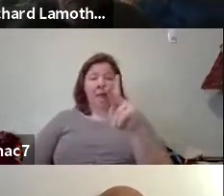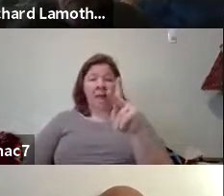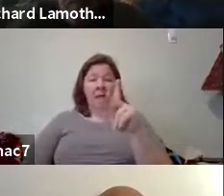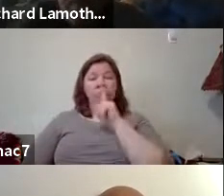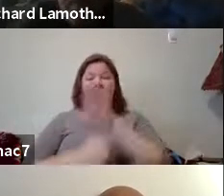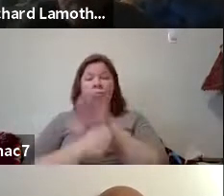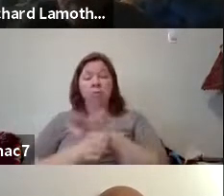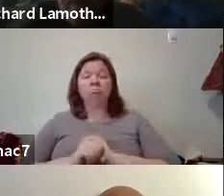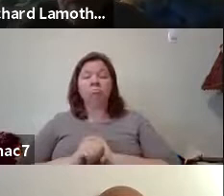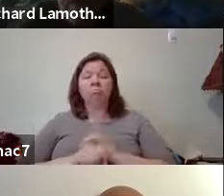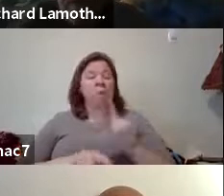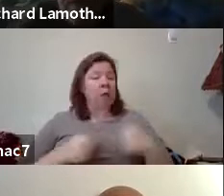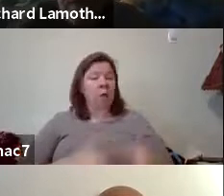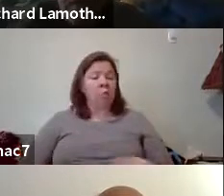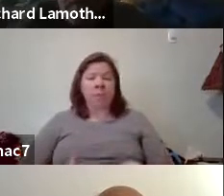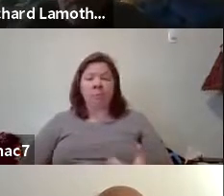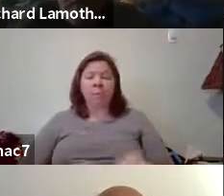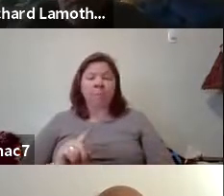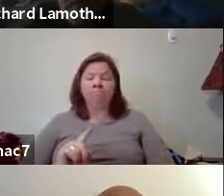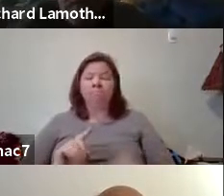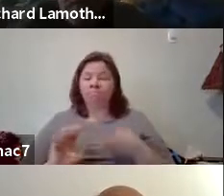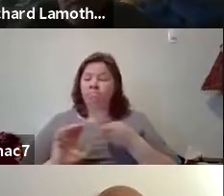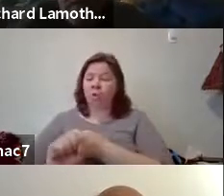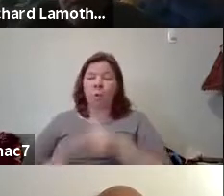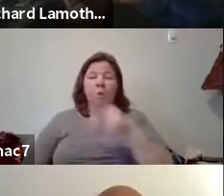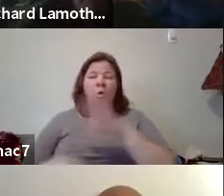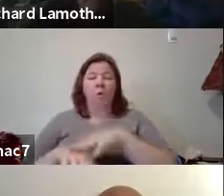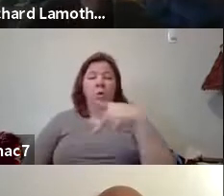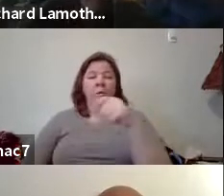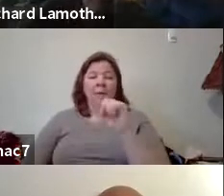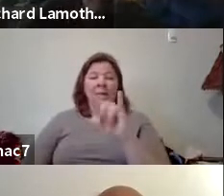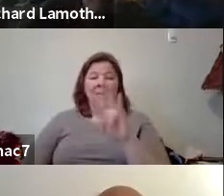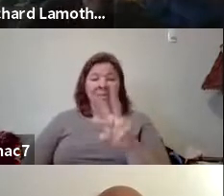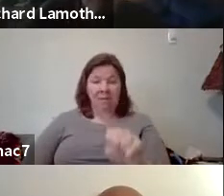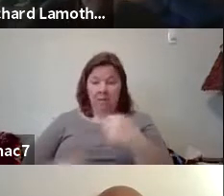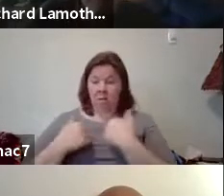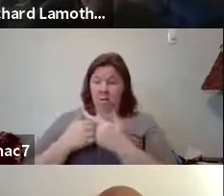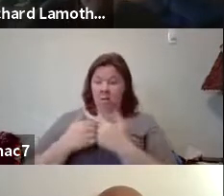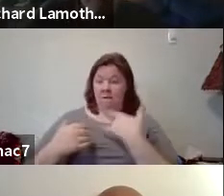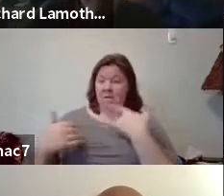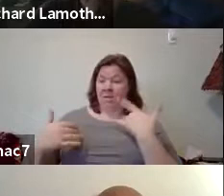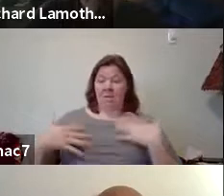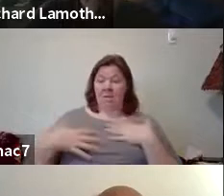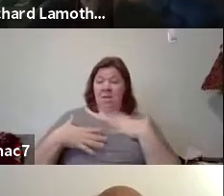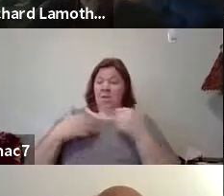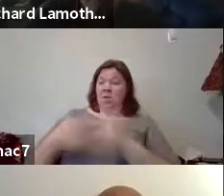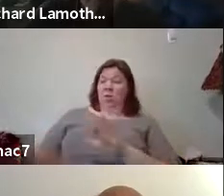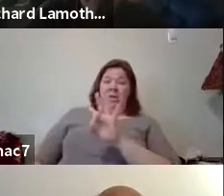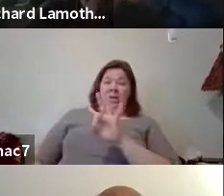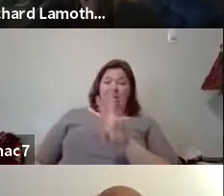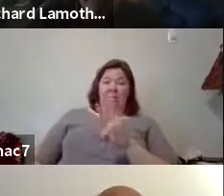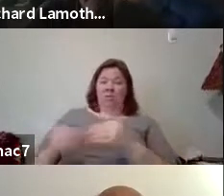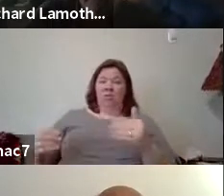You cannot lose money by joining ONPASSIVE. And so if you fear losing $97, get over